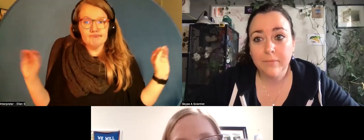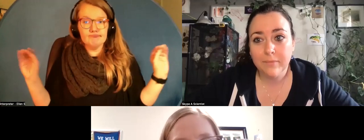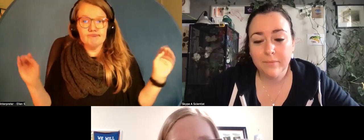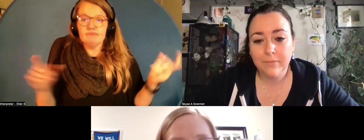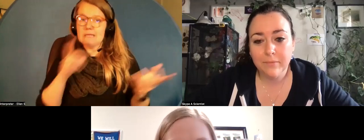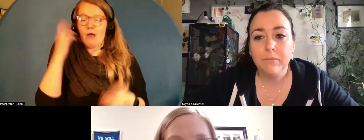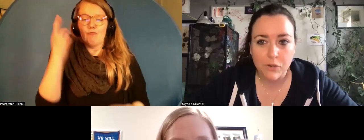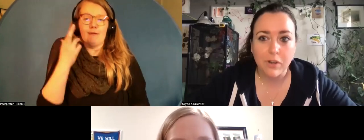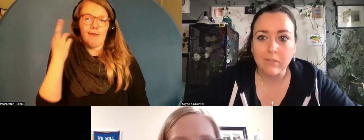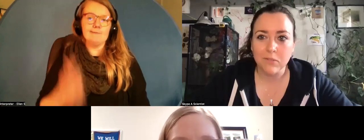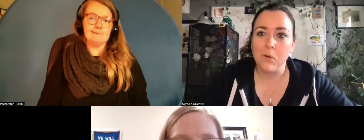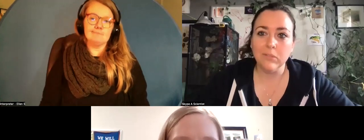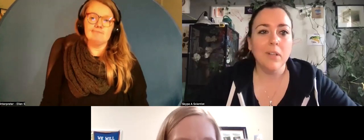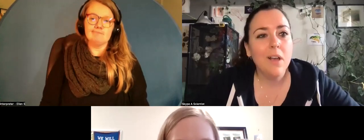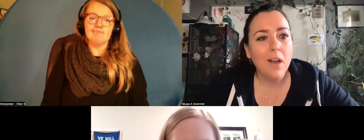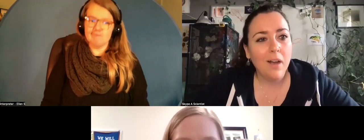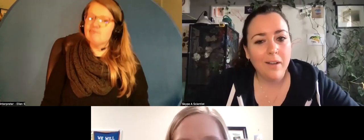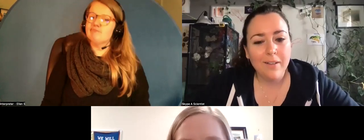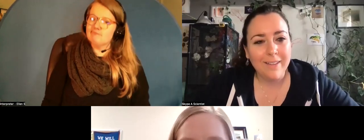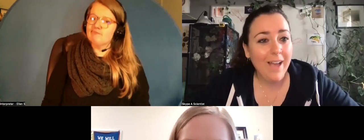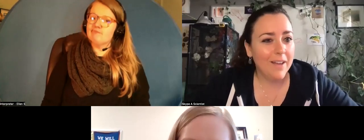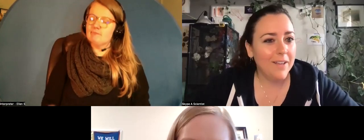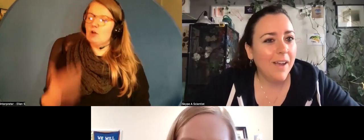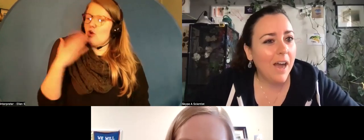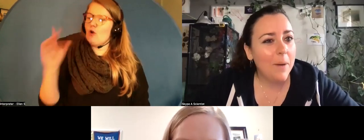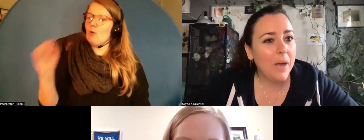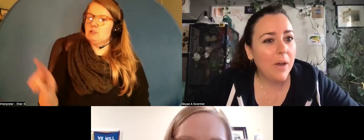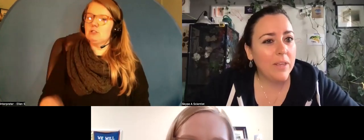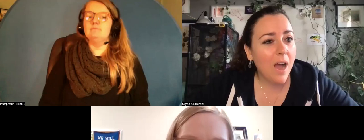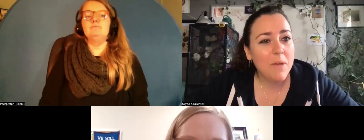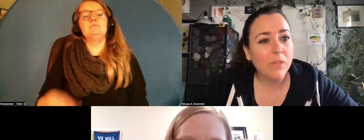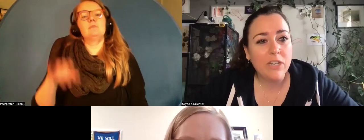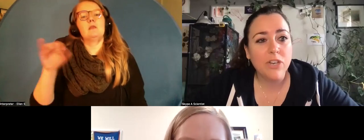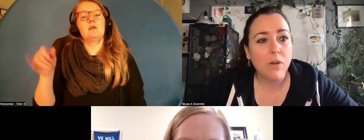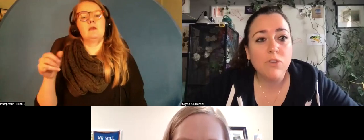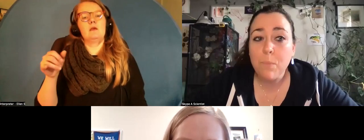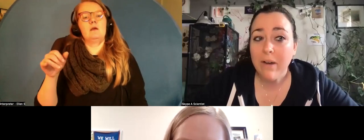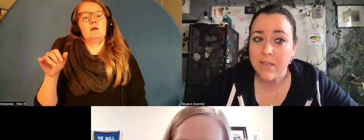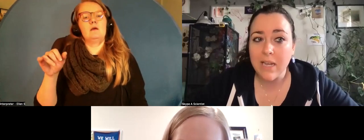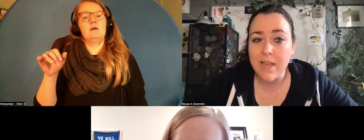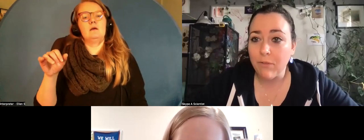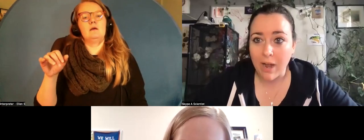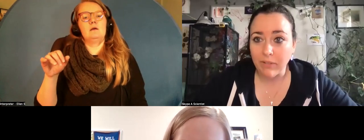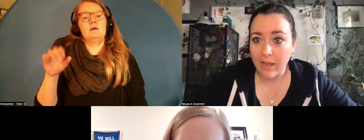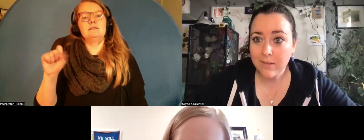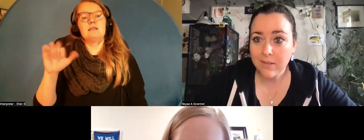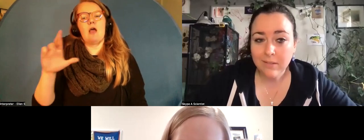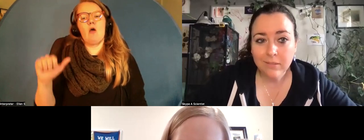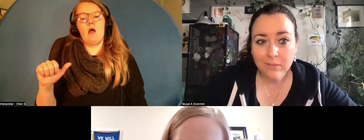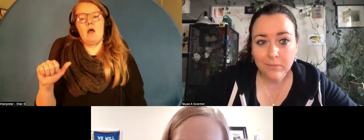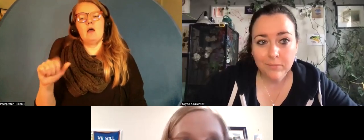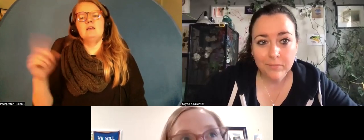in the ecosystem. For sure. Cool. Great question. Yeah. Yami would like to know, do parasites ever have